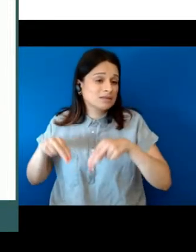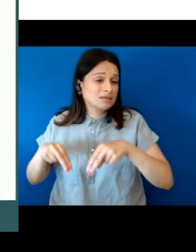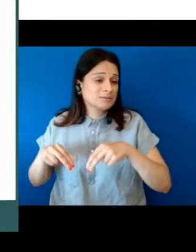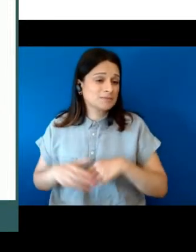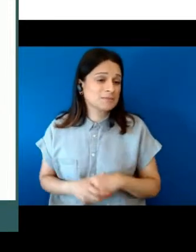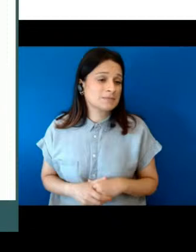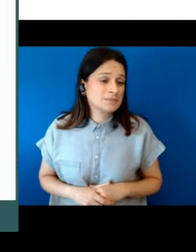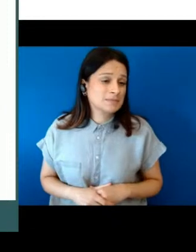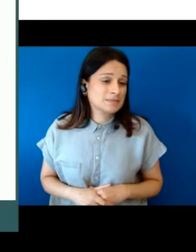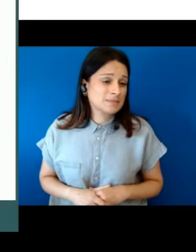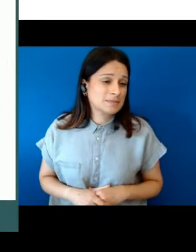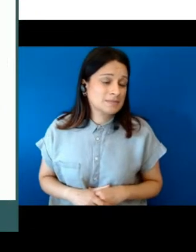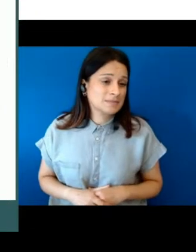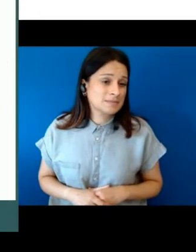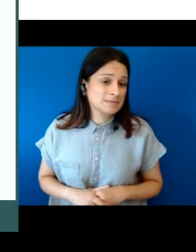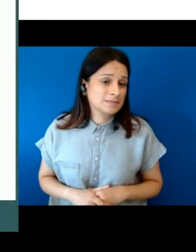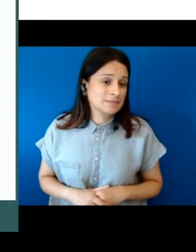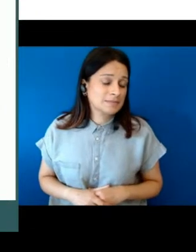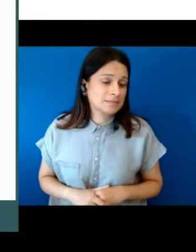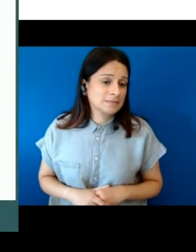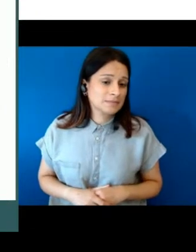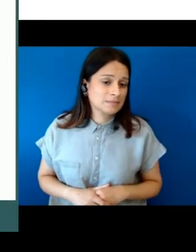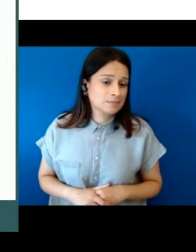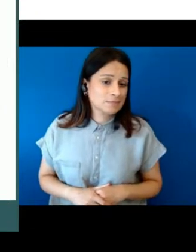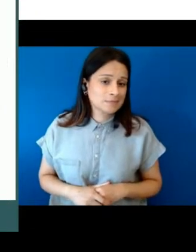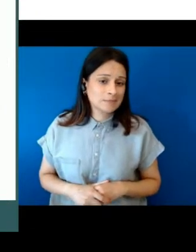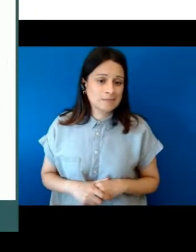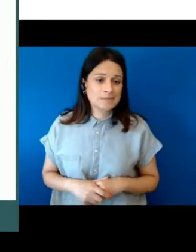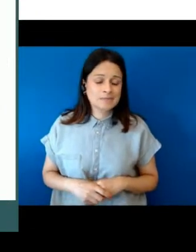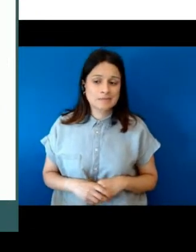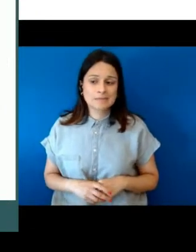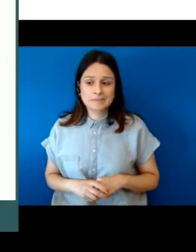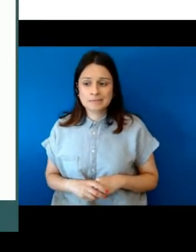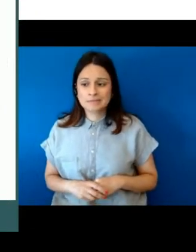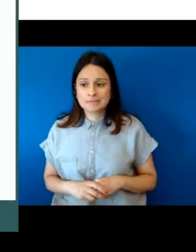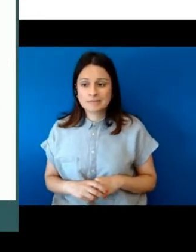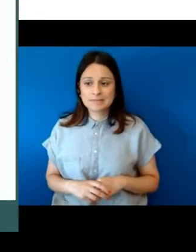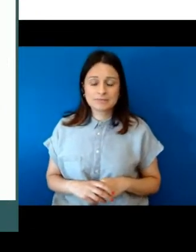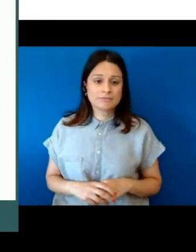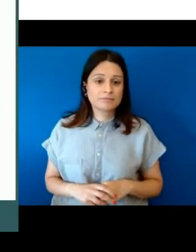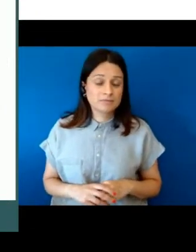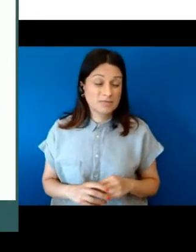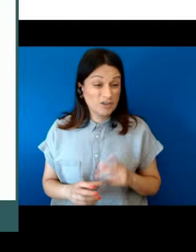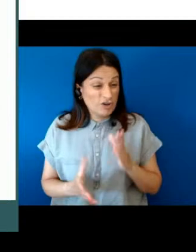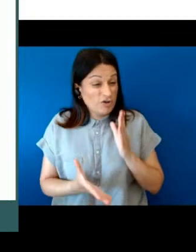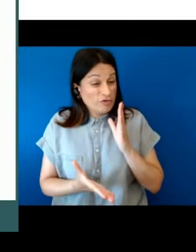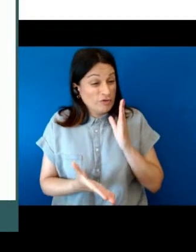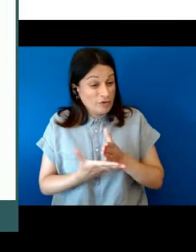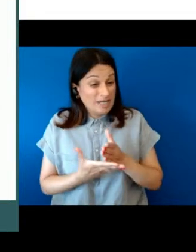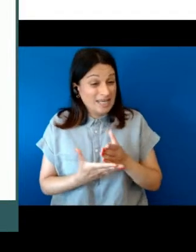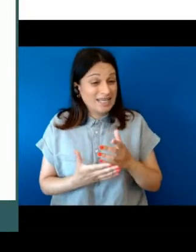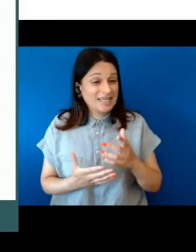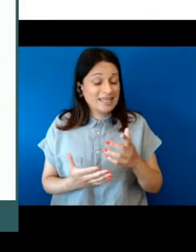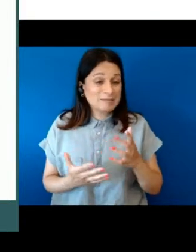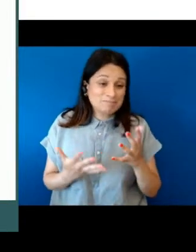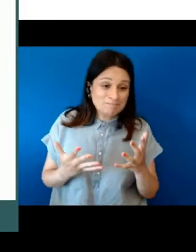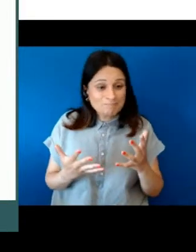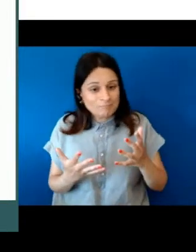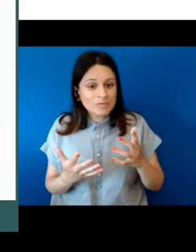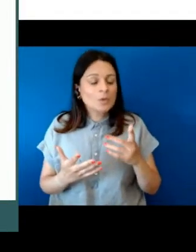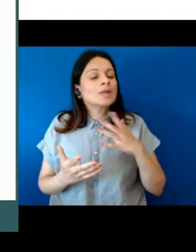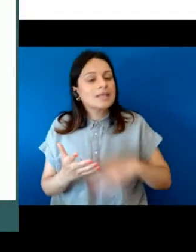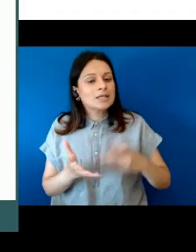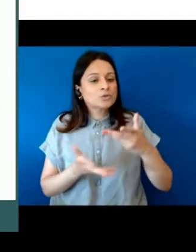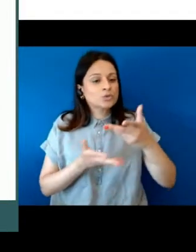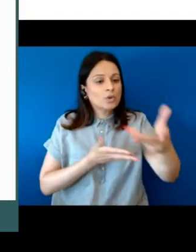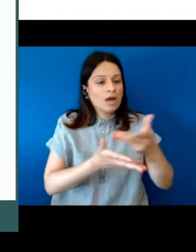difference to their symptoms. So really and truly, you need to maybe having those types of conversations. And